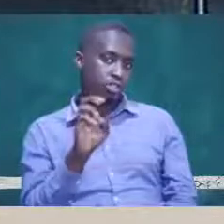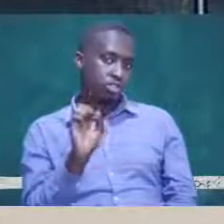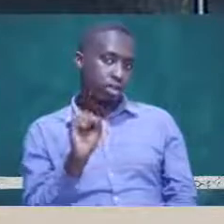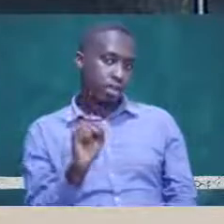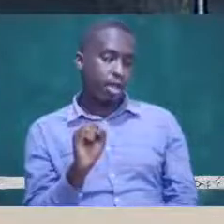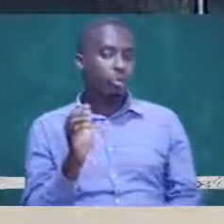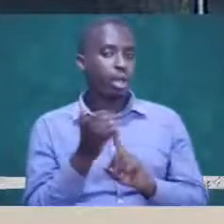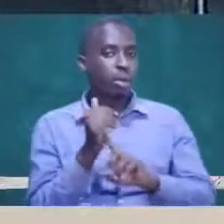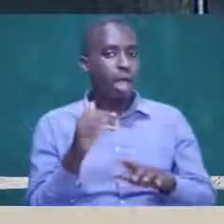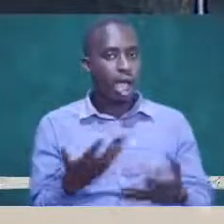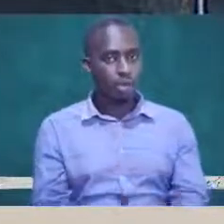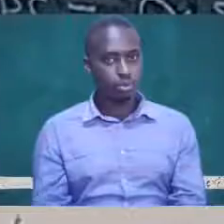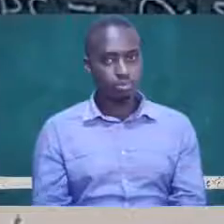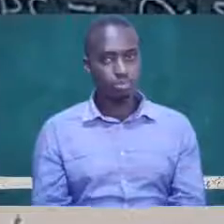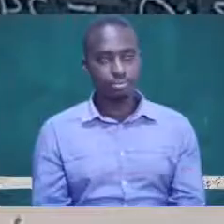expenditure,